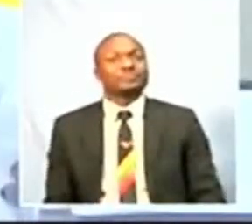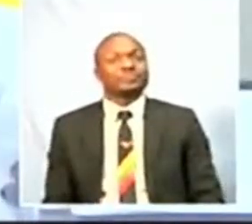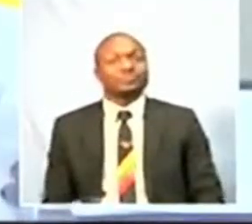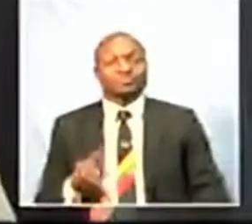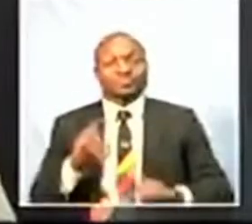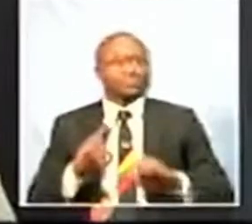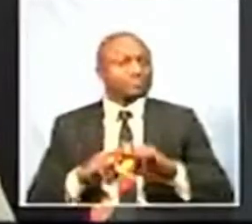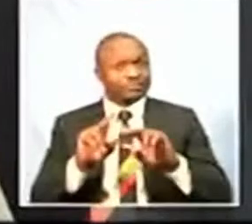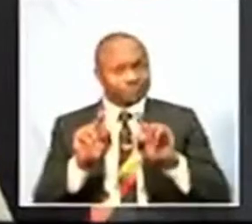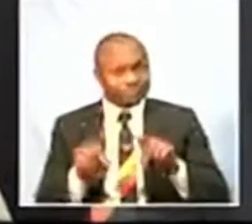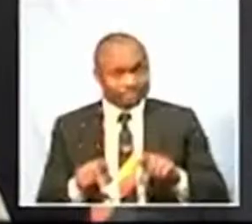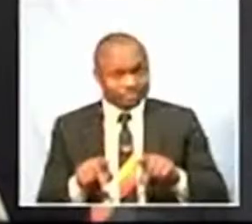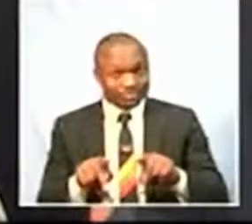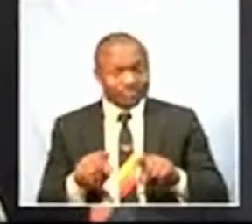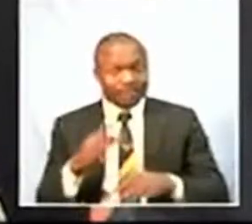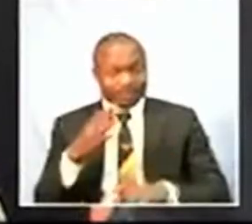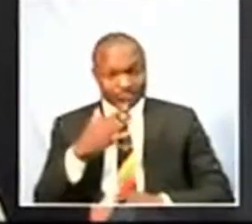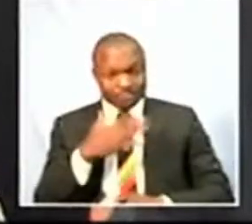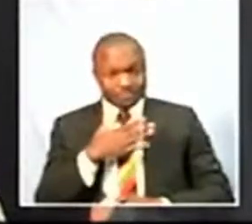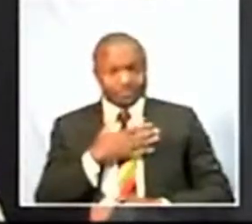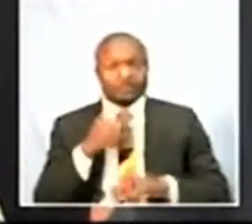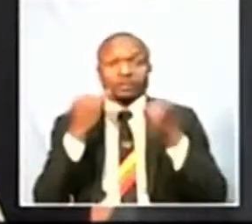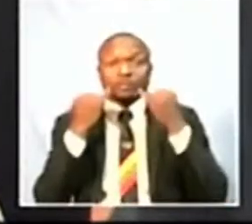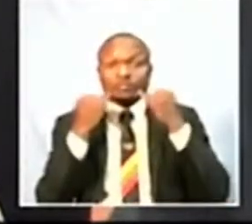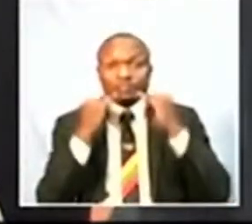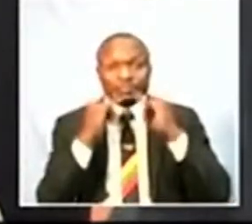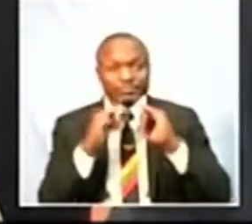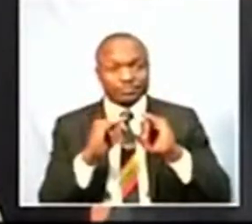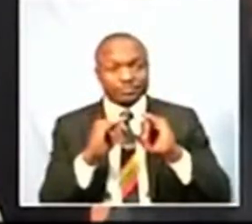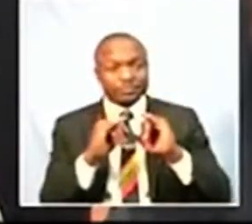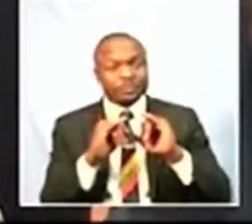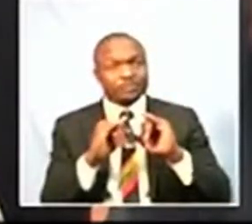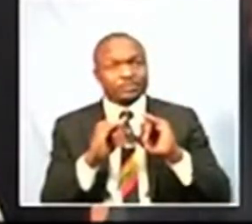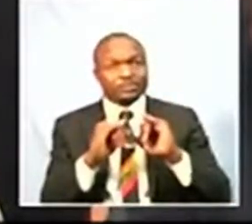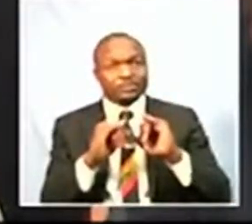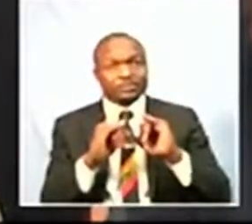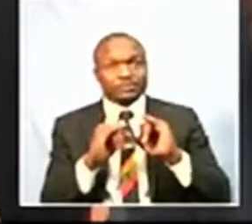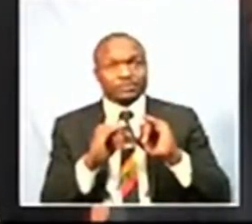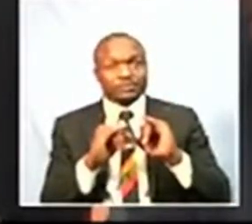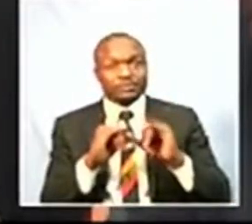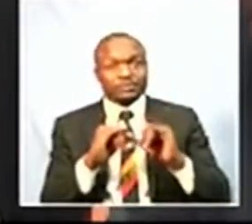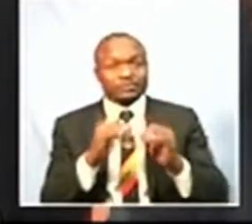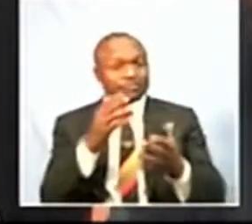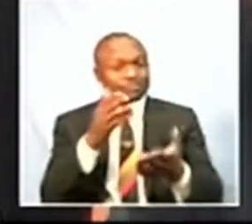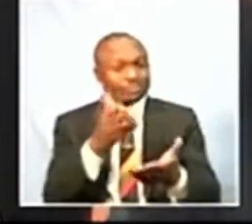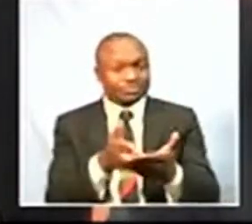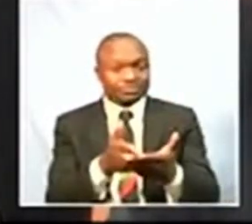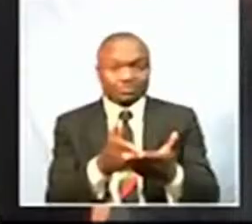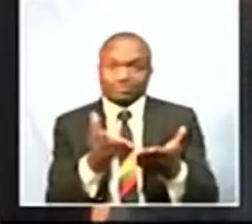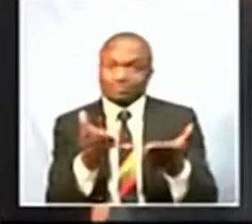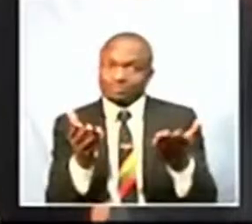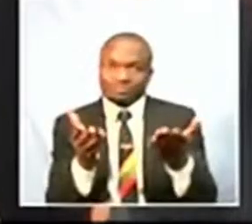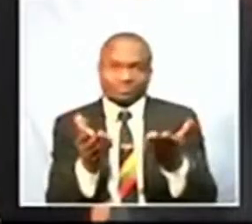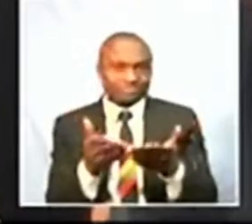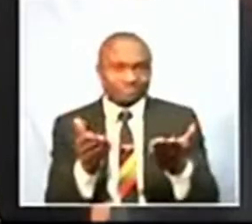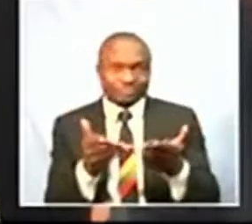Chair, from my submission, I'm confirming that there is no such directive